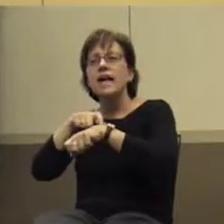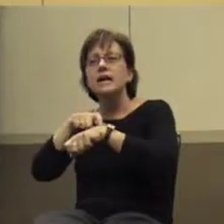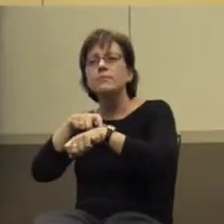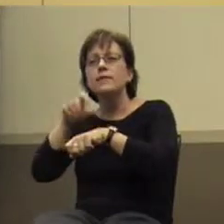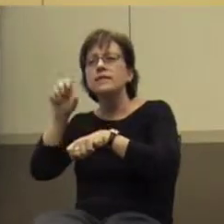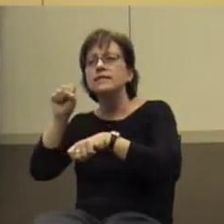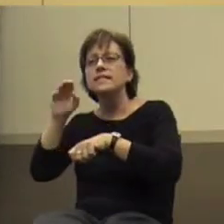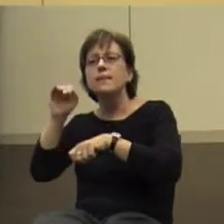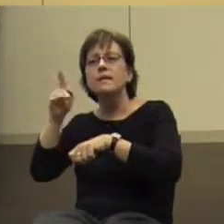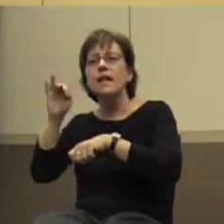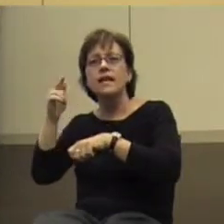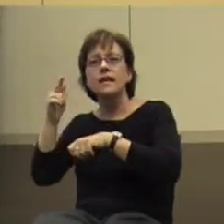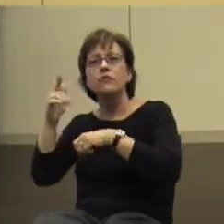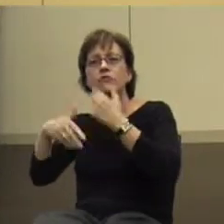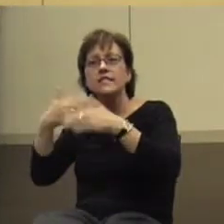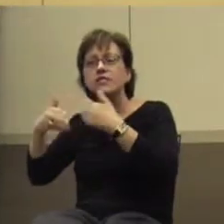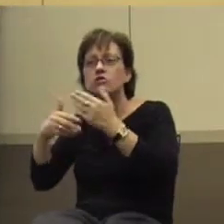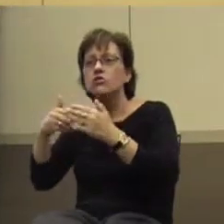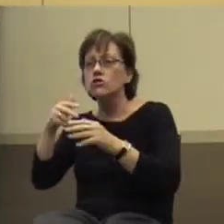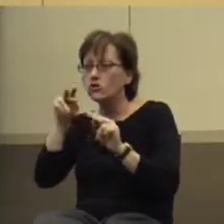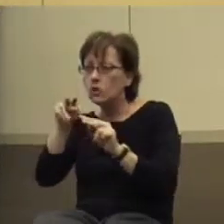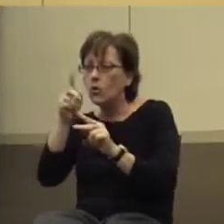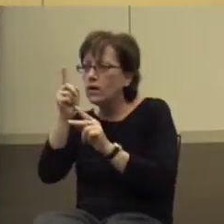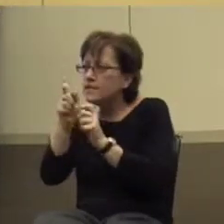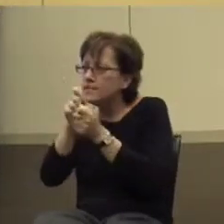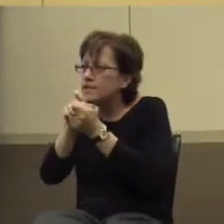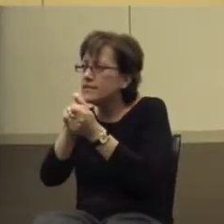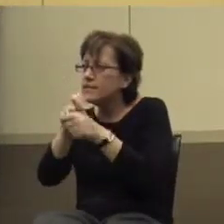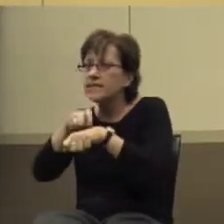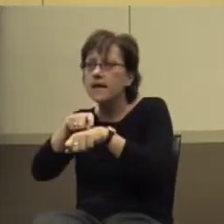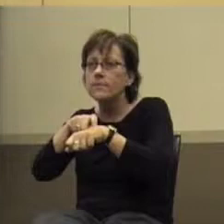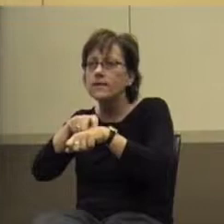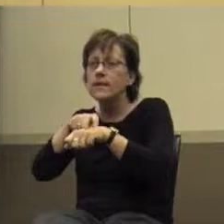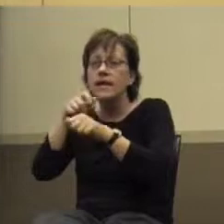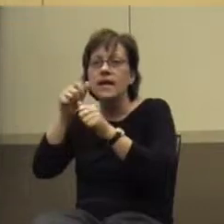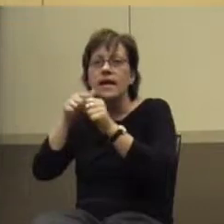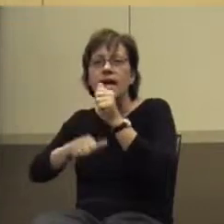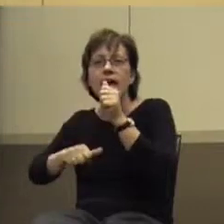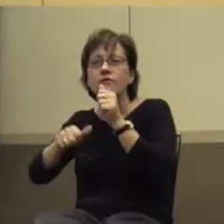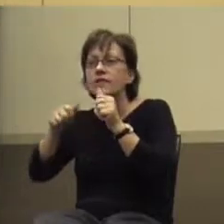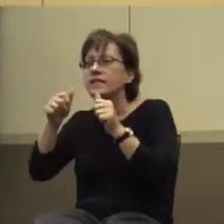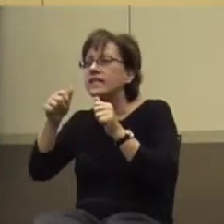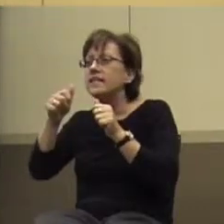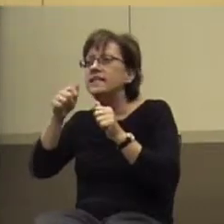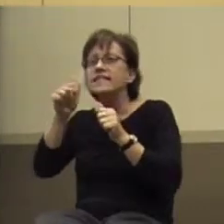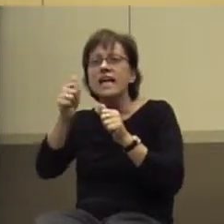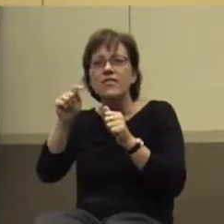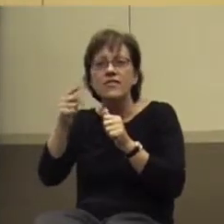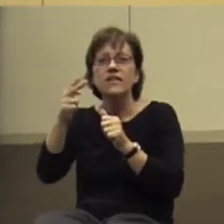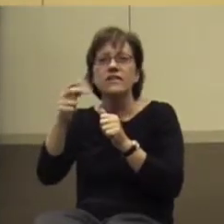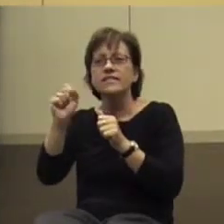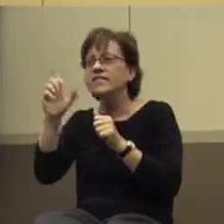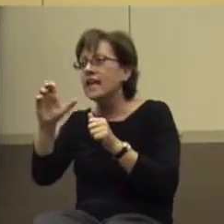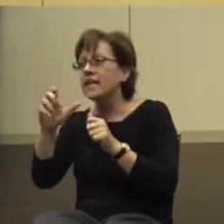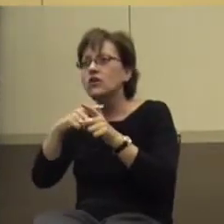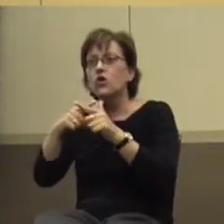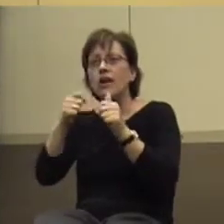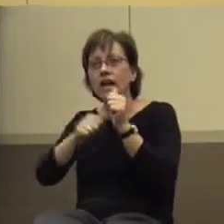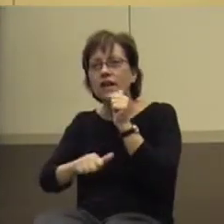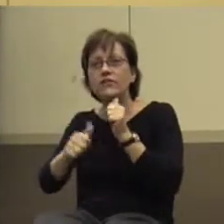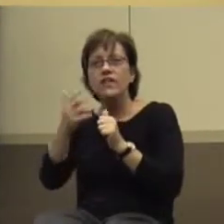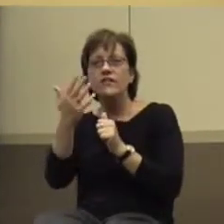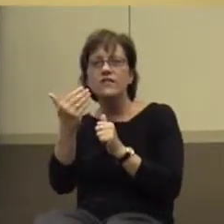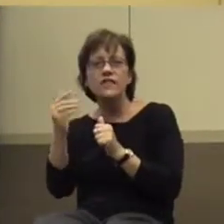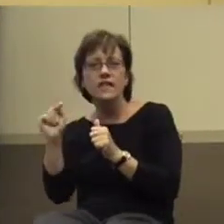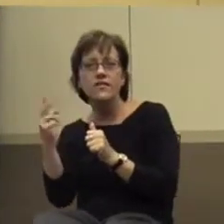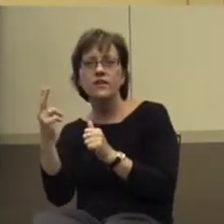like every 10th second or every 15th second, what is the child doing? Okay. And the reason for that